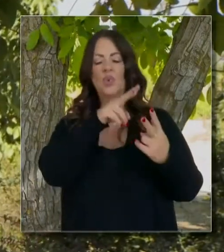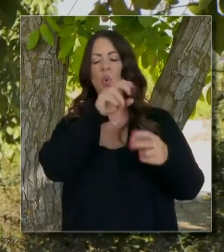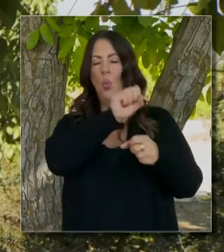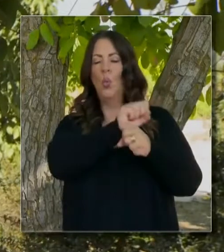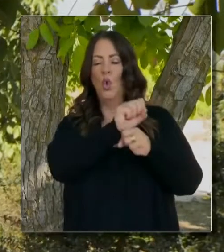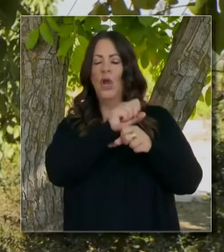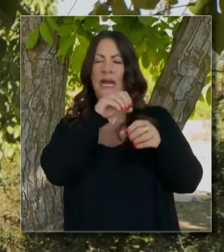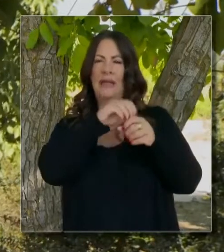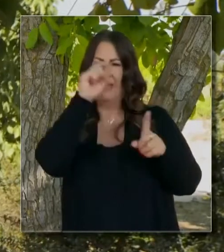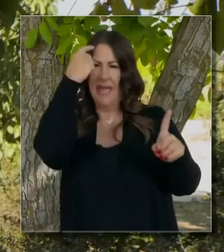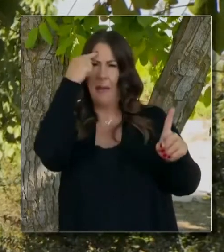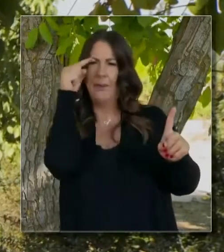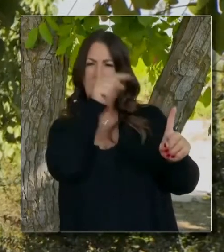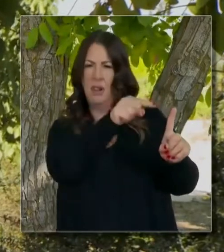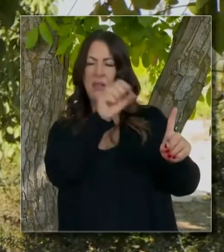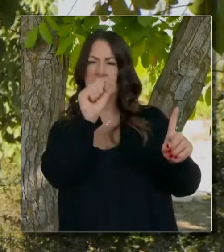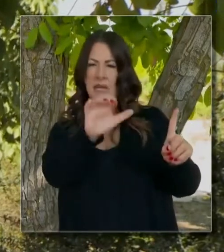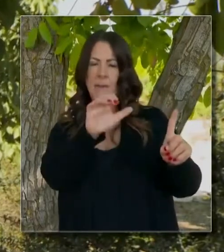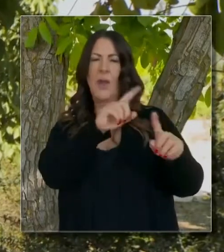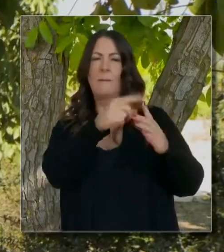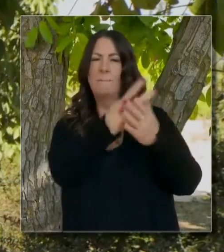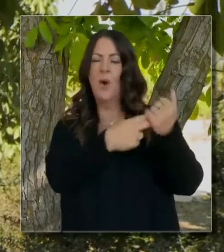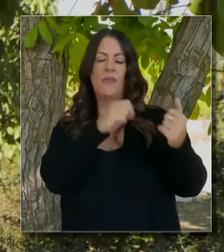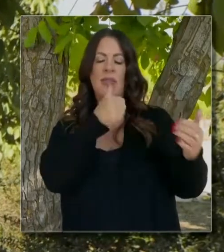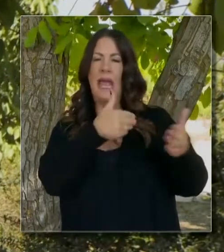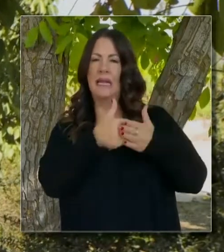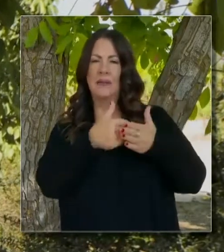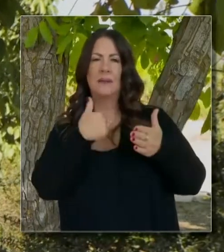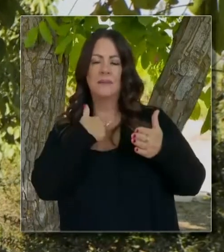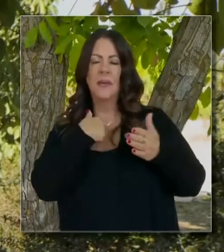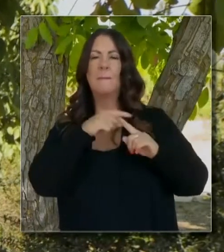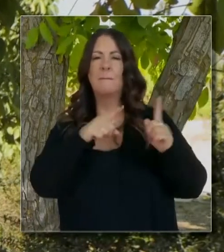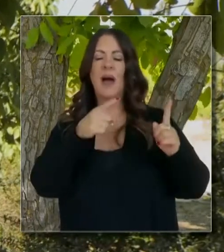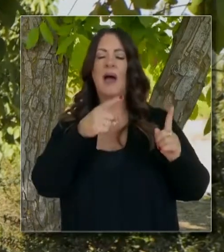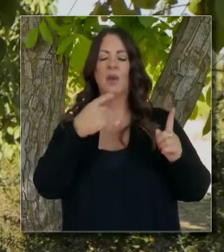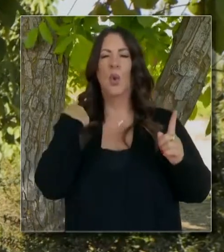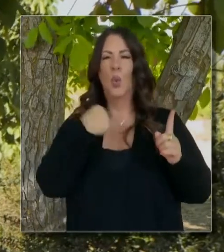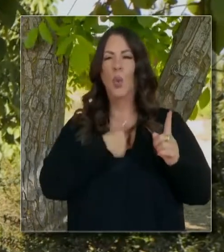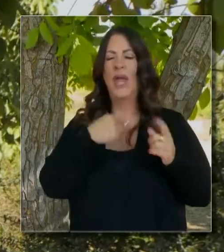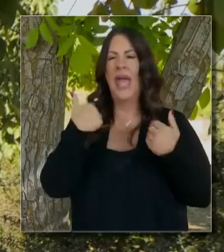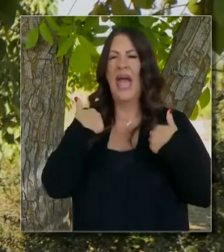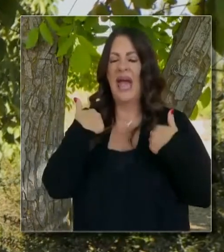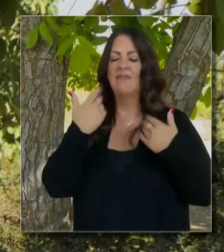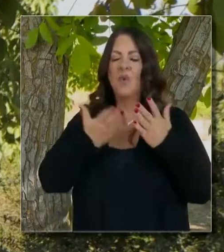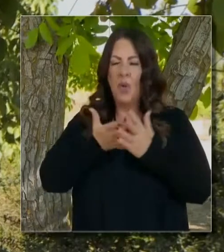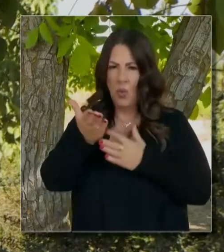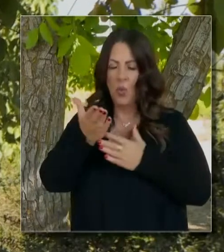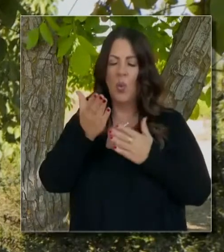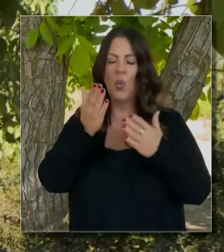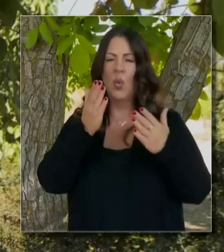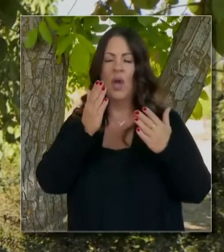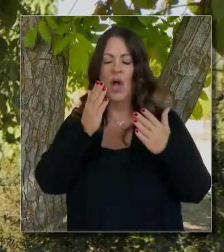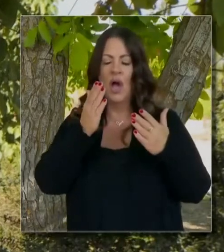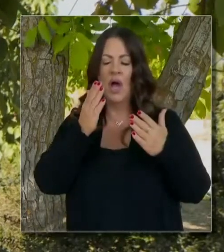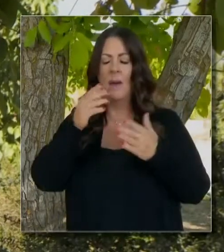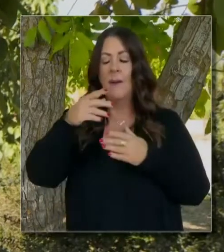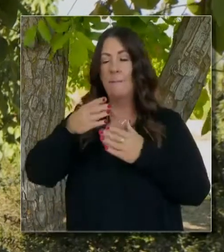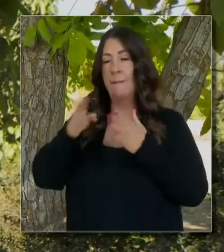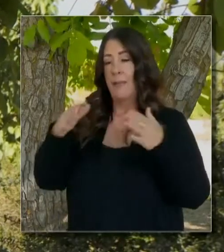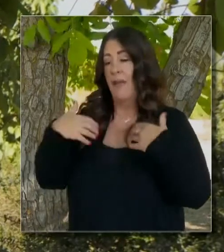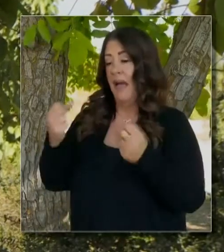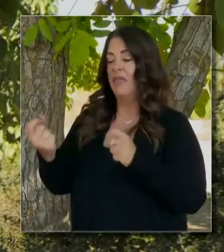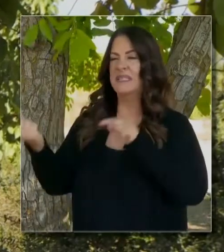Capitol, and both are going through a contact tracing process led by the Department of Public